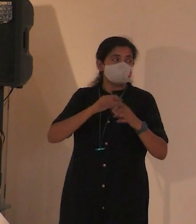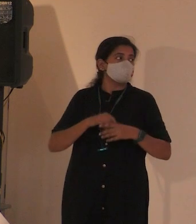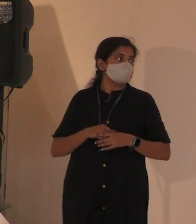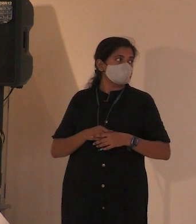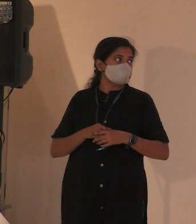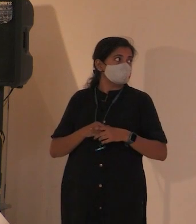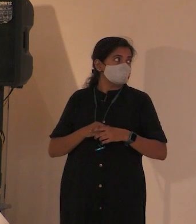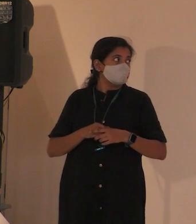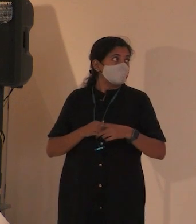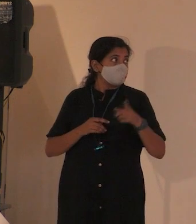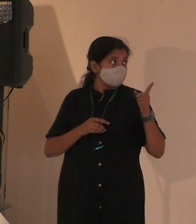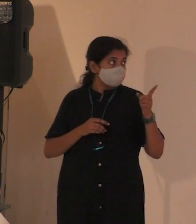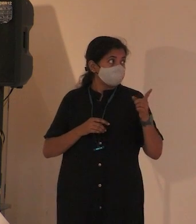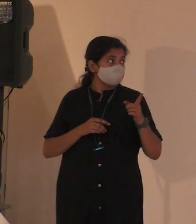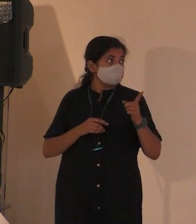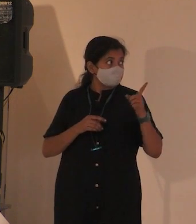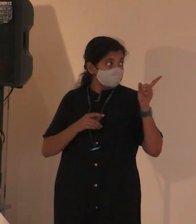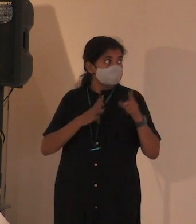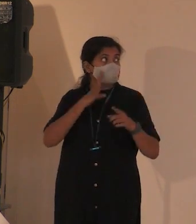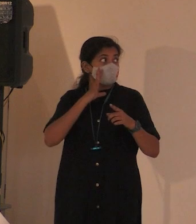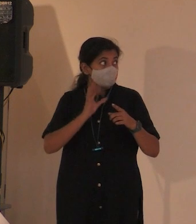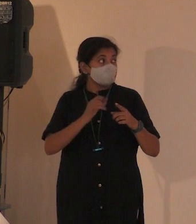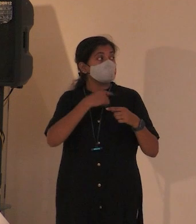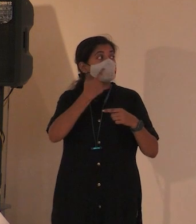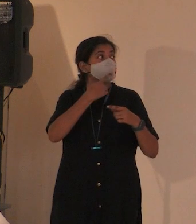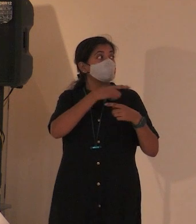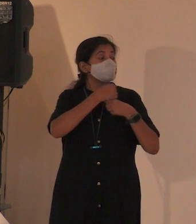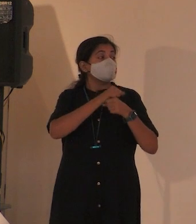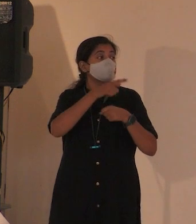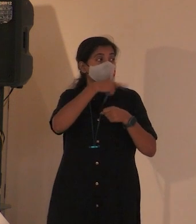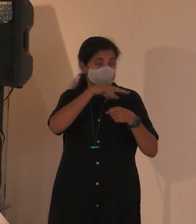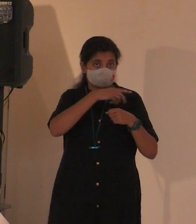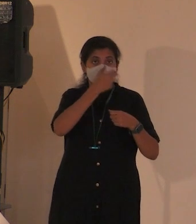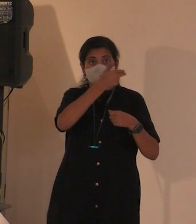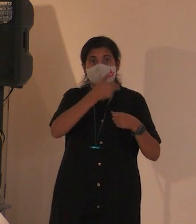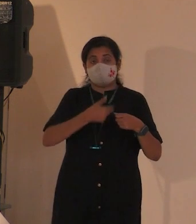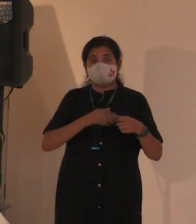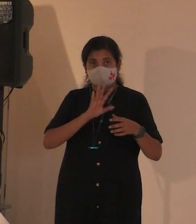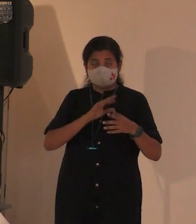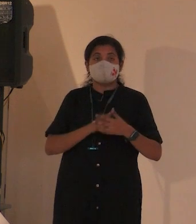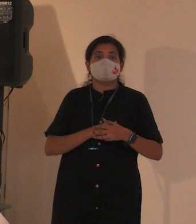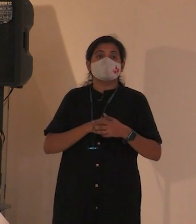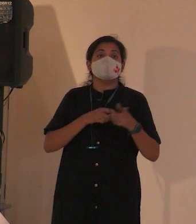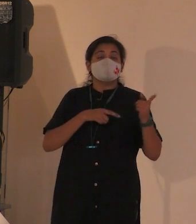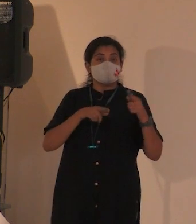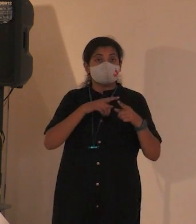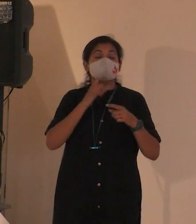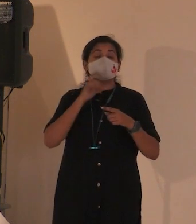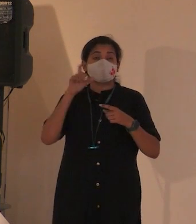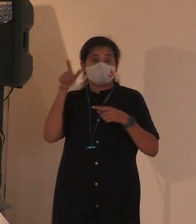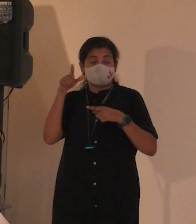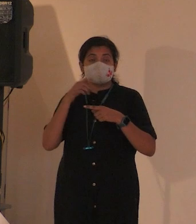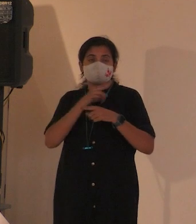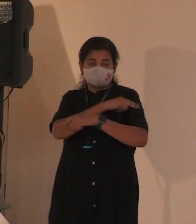we have his original speeches that was made during plague. He was the Dean of the Grant Medical College